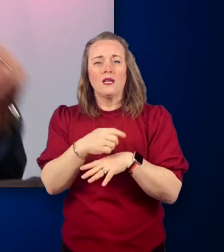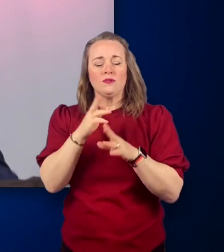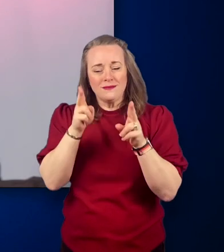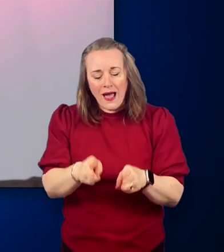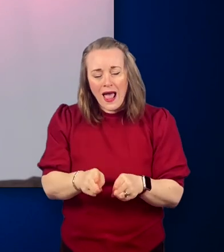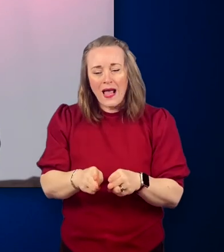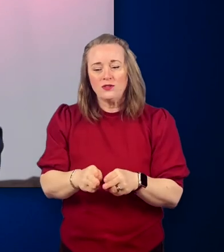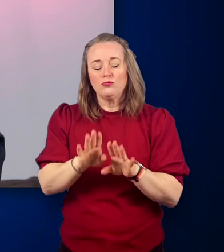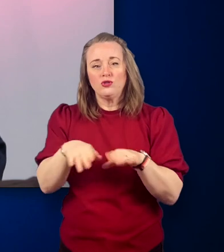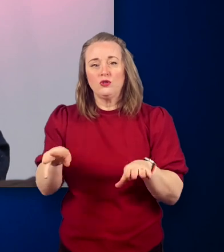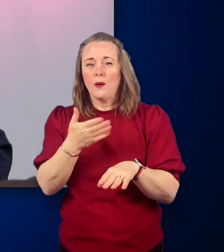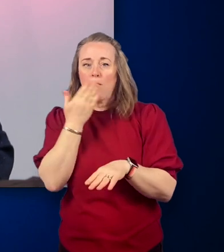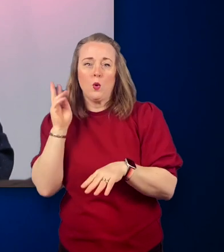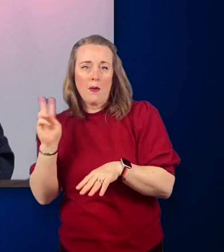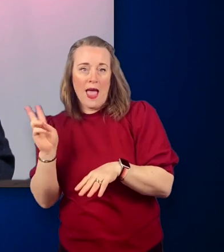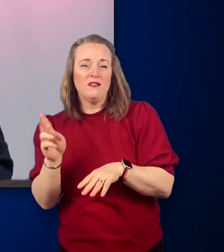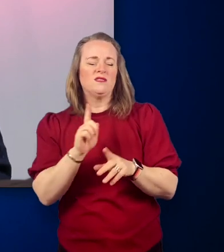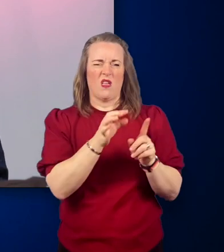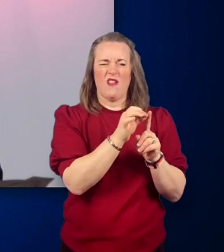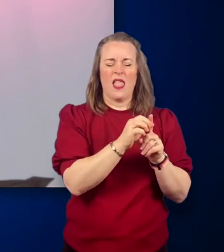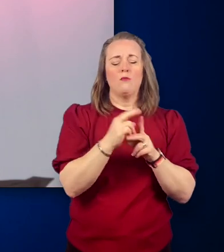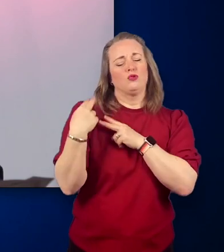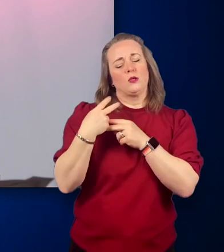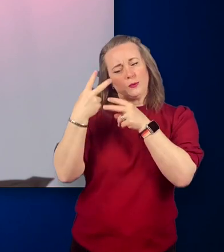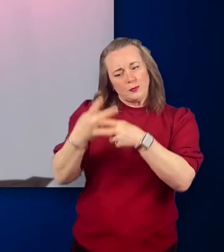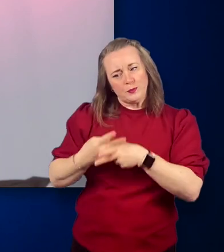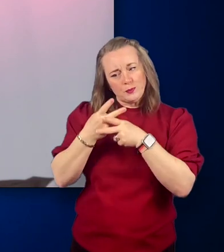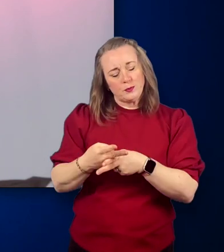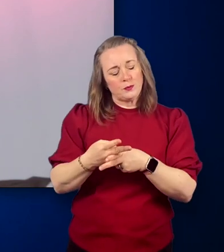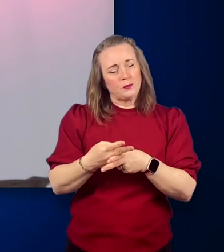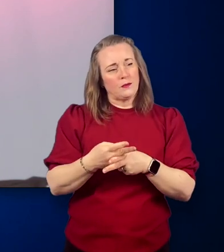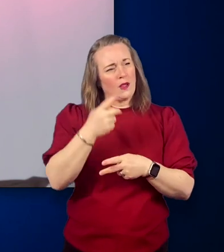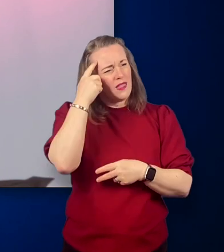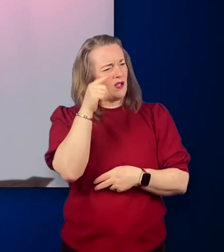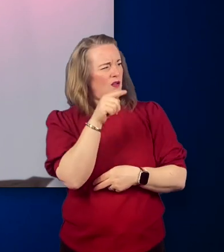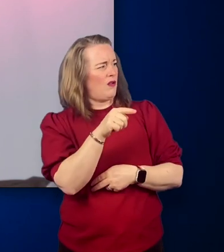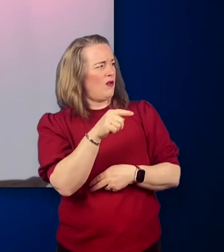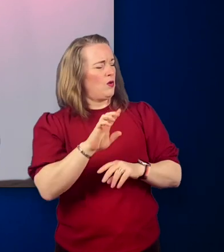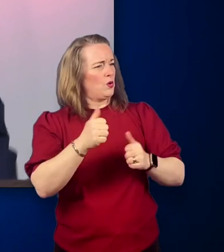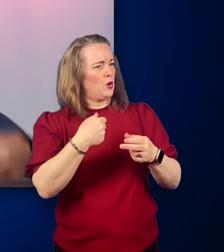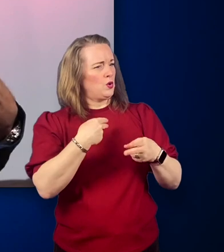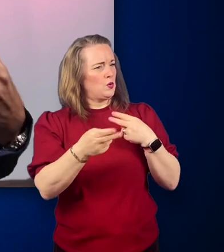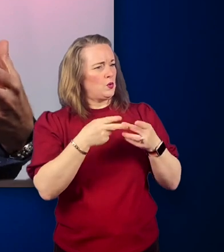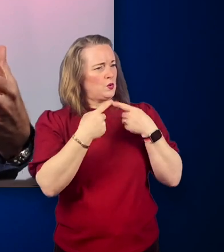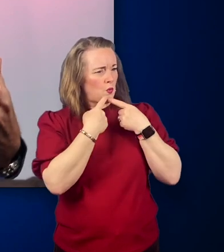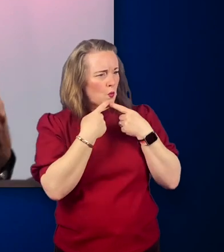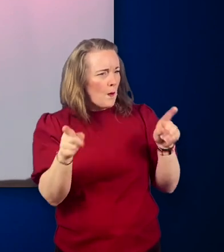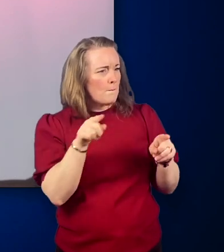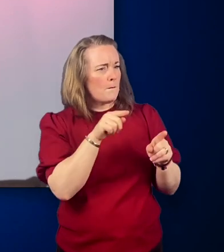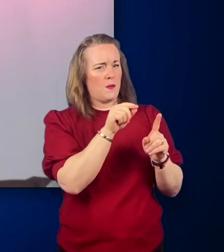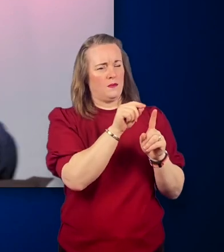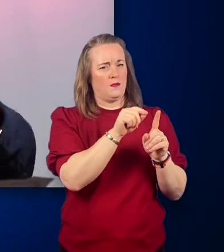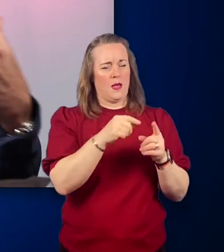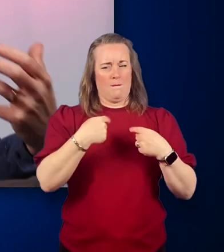became an evangelist. And you may think, well, I'm not an evangelist, Roy. You think us